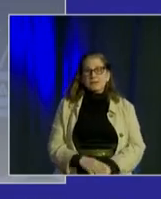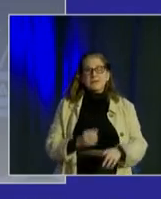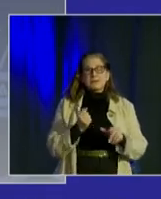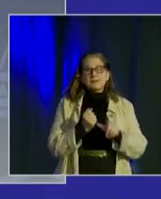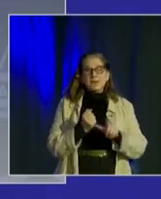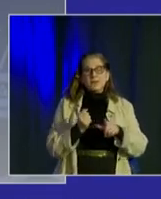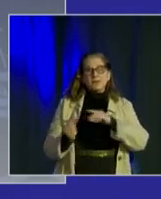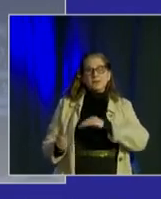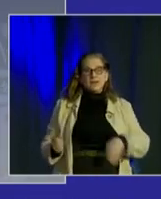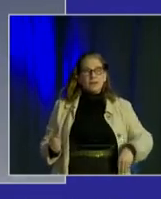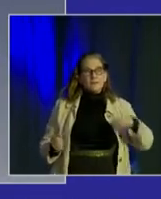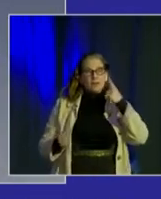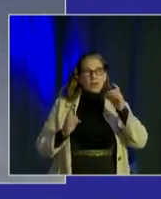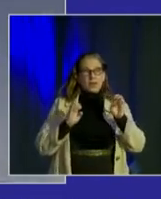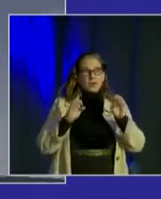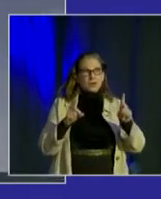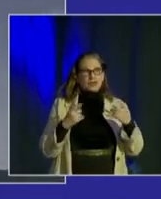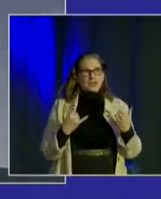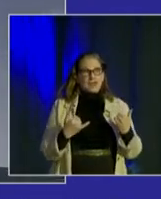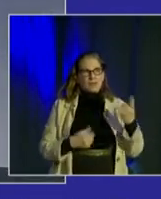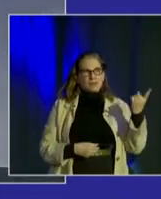Kine.